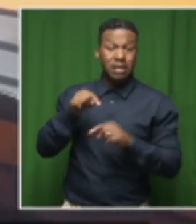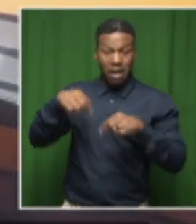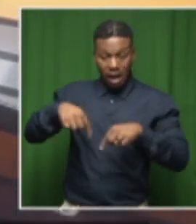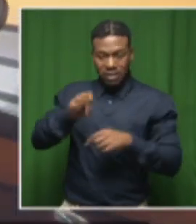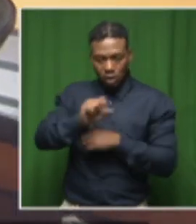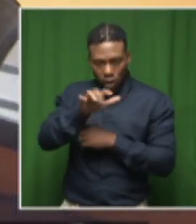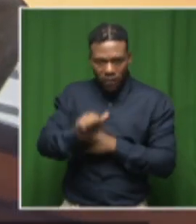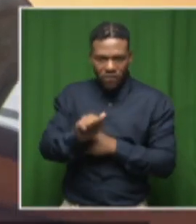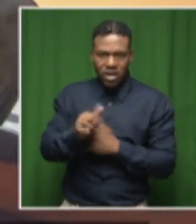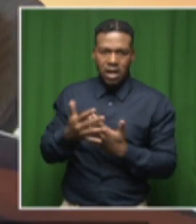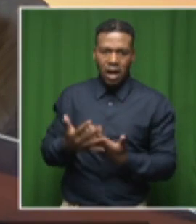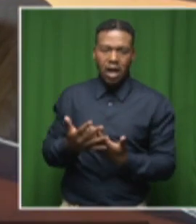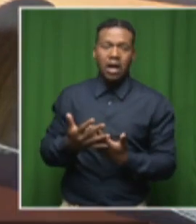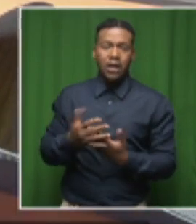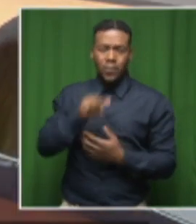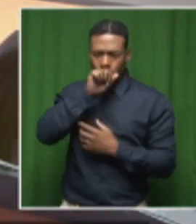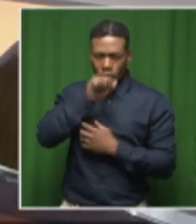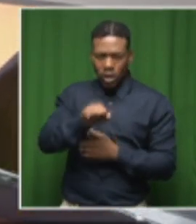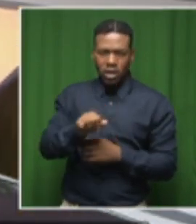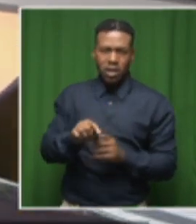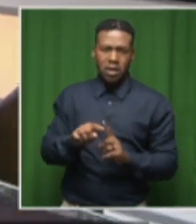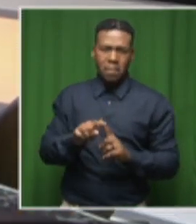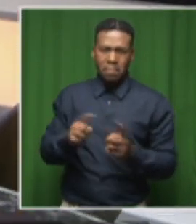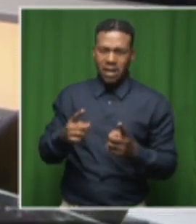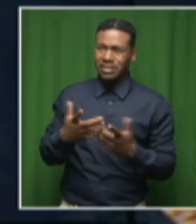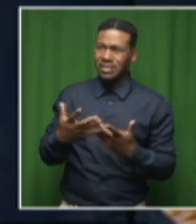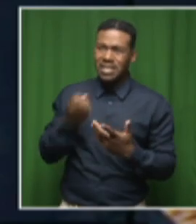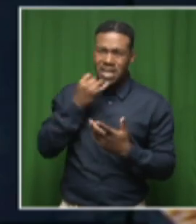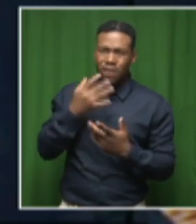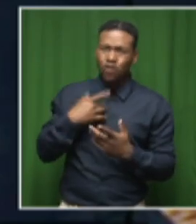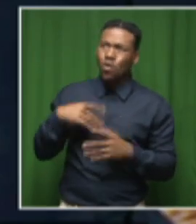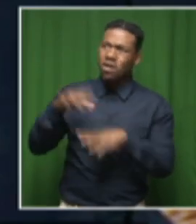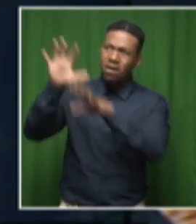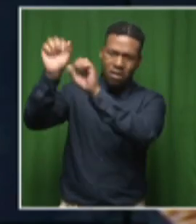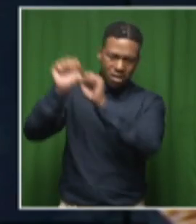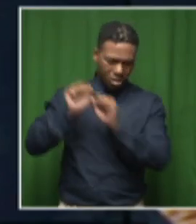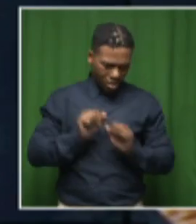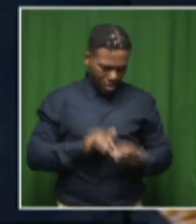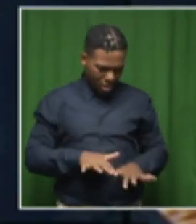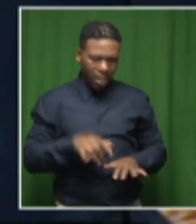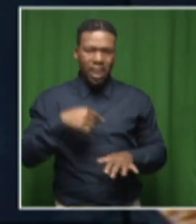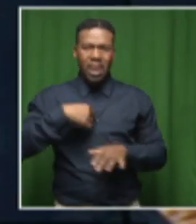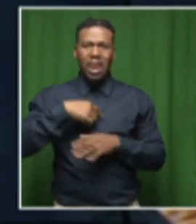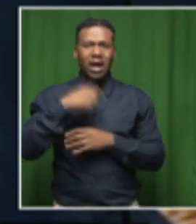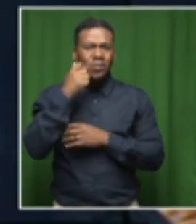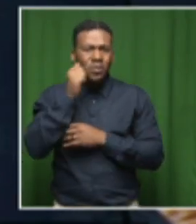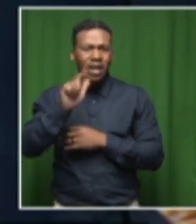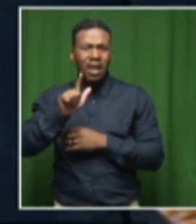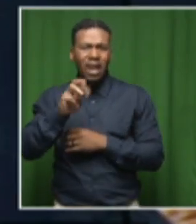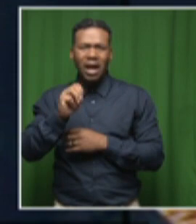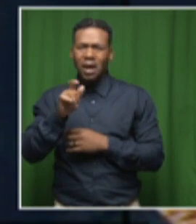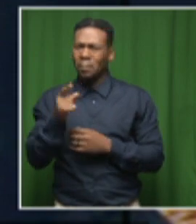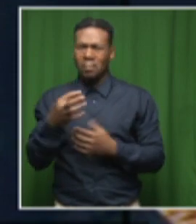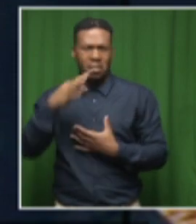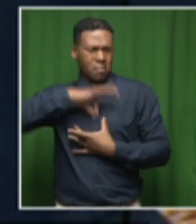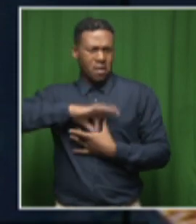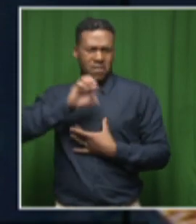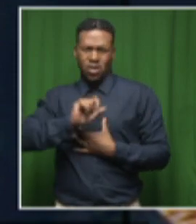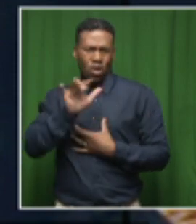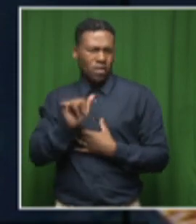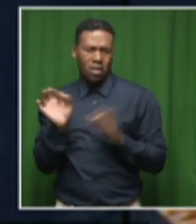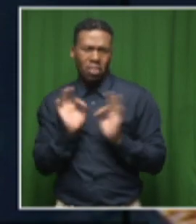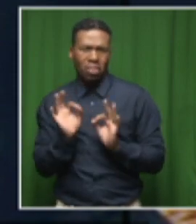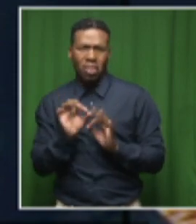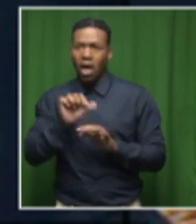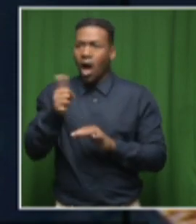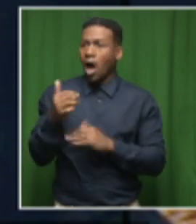look at why importing limes wouldn't benefit South Africa. We would be benefiting another country. And like I said, South African breweries, it's really